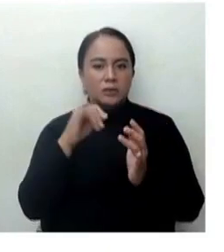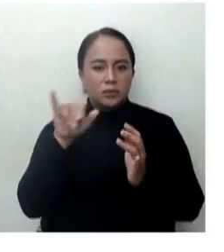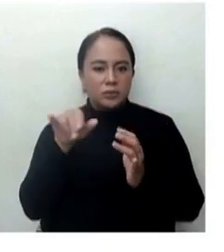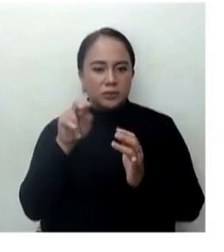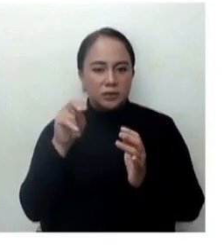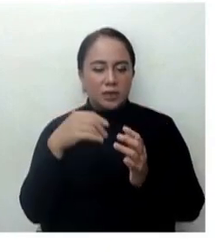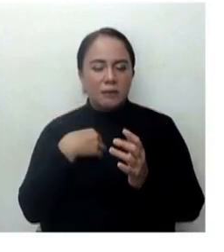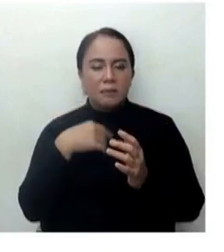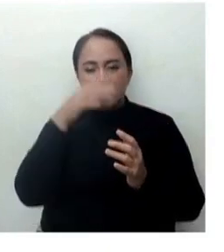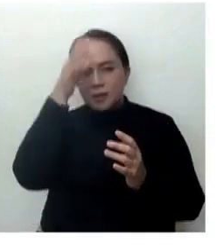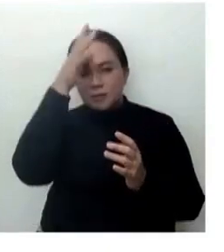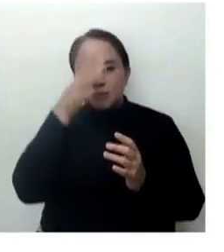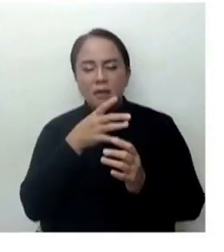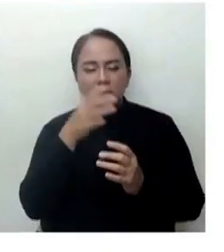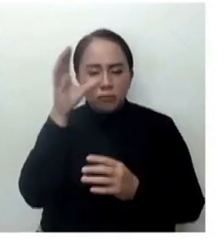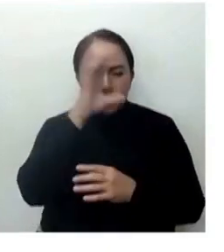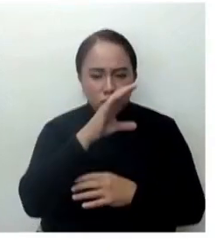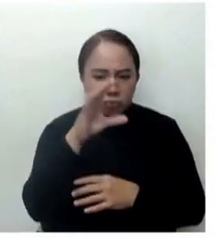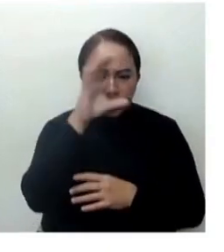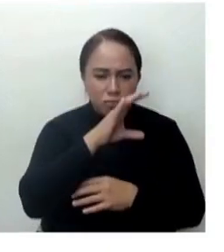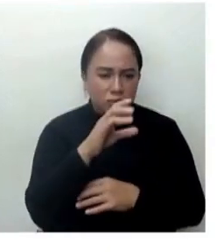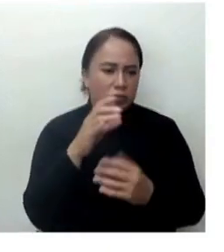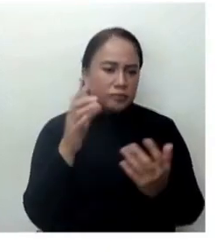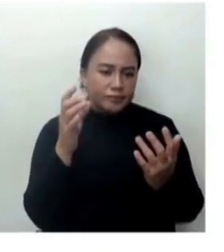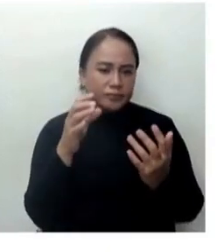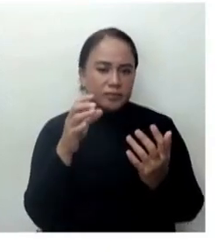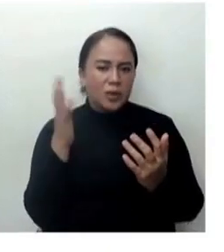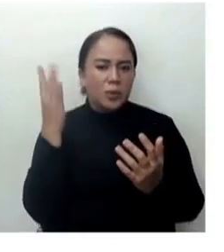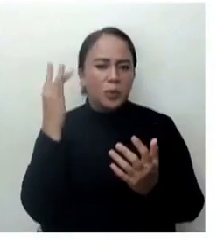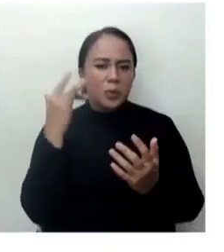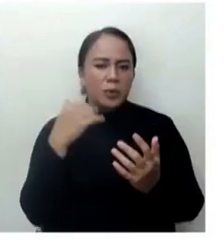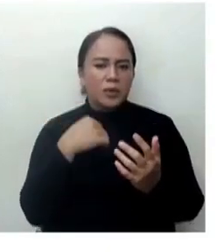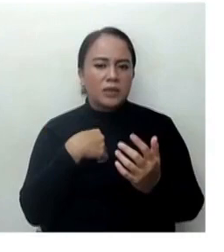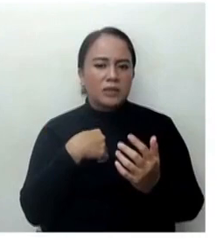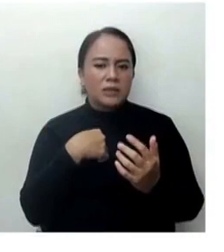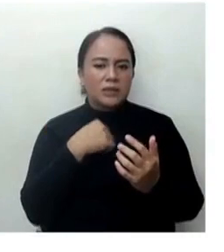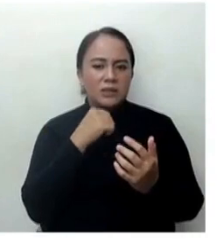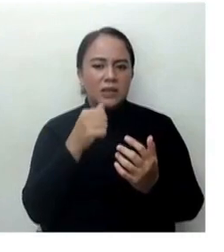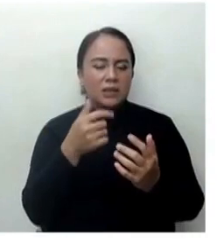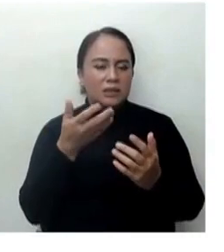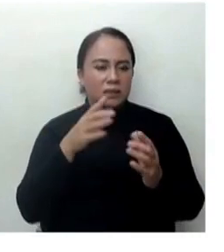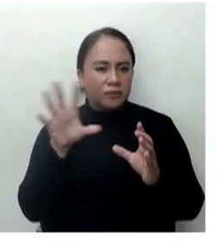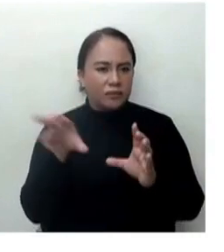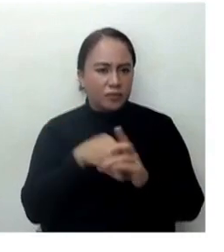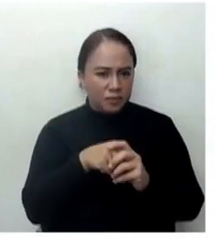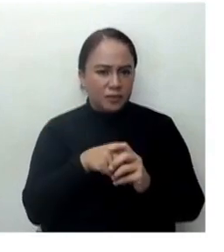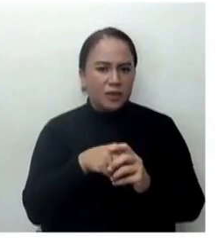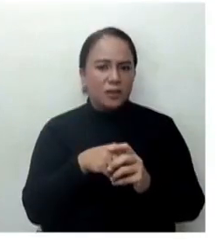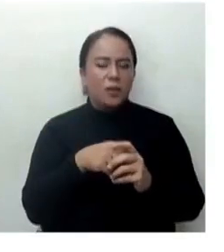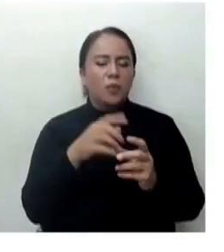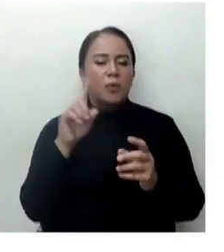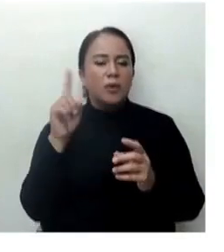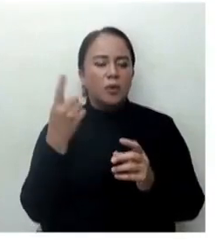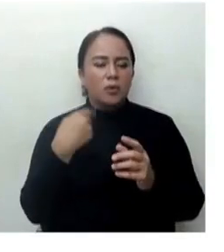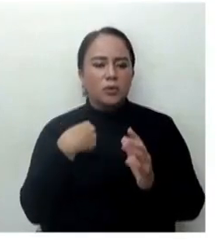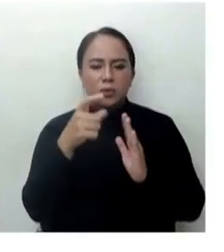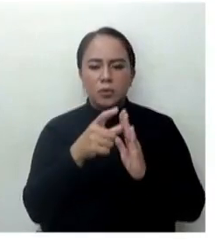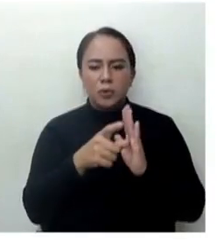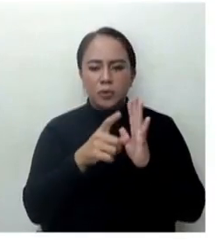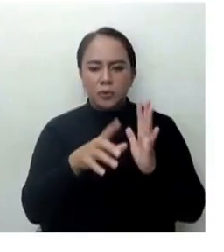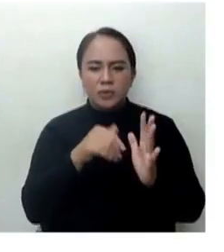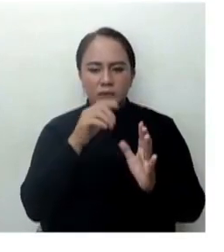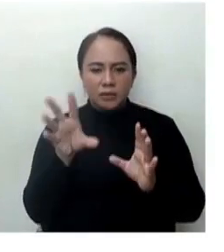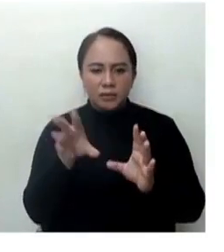been looking for her, And why is it that Junita's parents were not involved? Why is it that their counsel, the family's counsel, were not